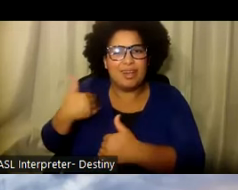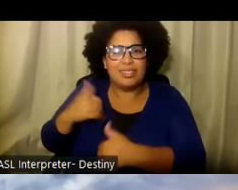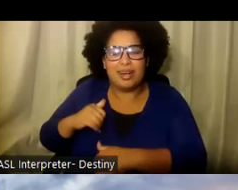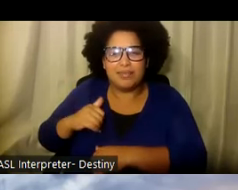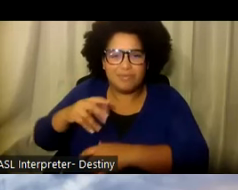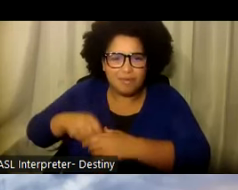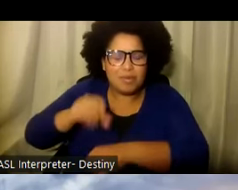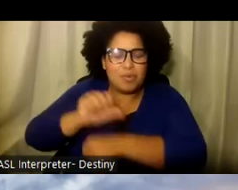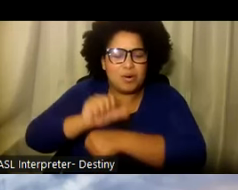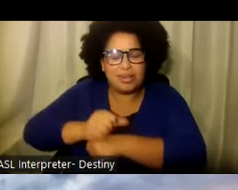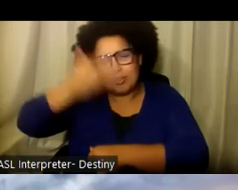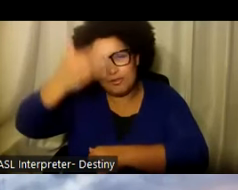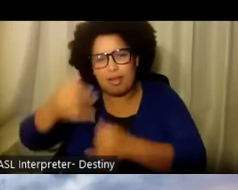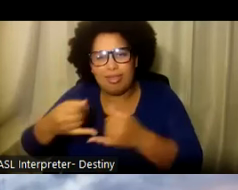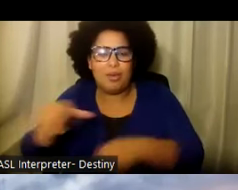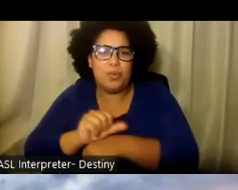please.